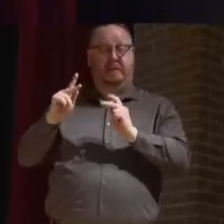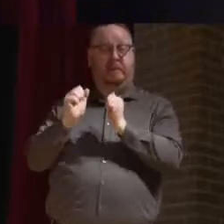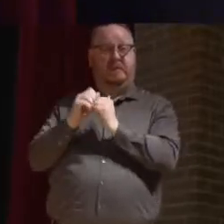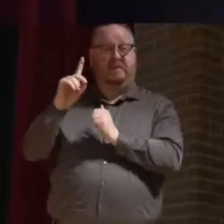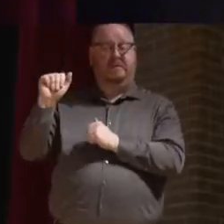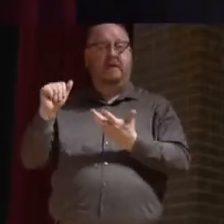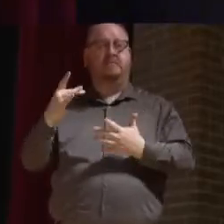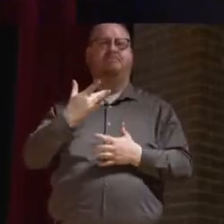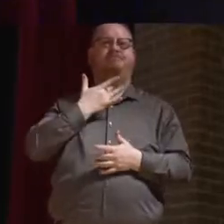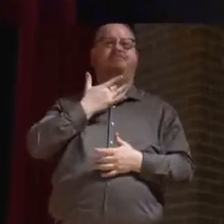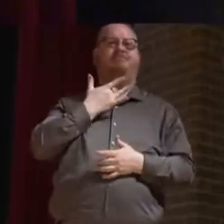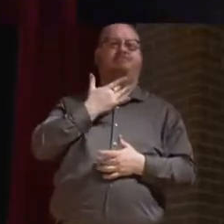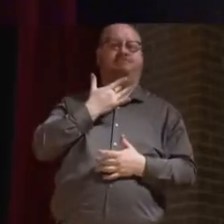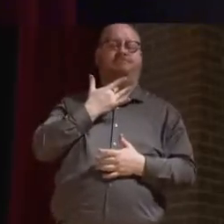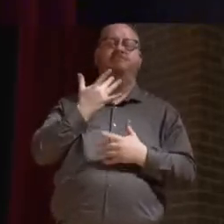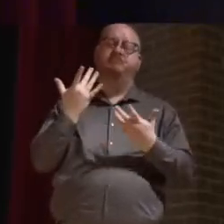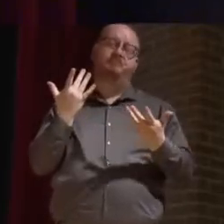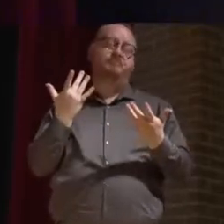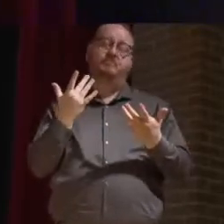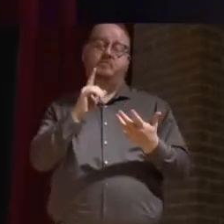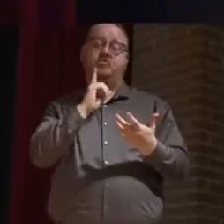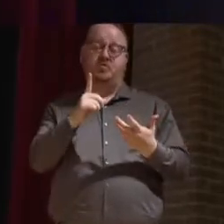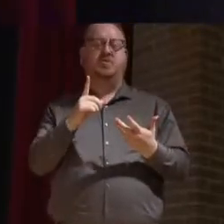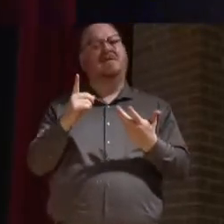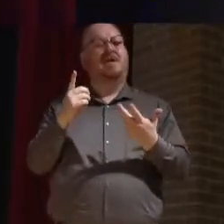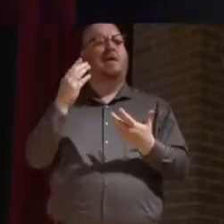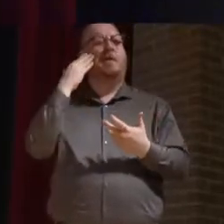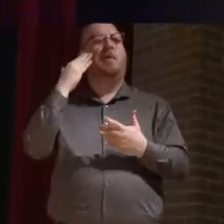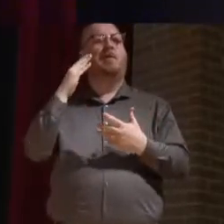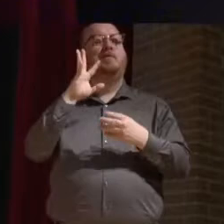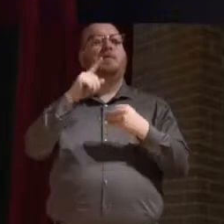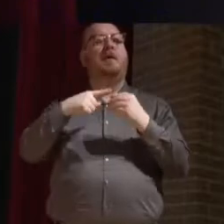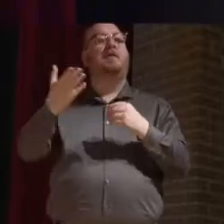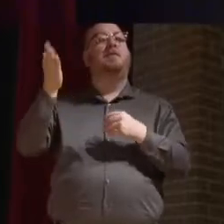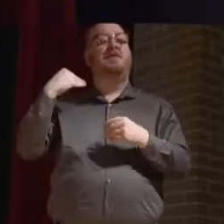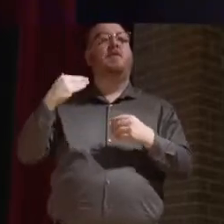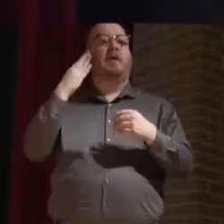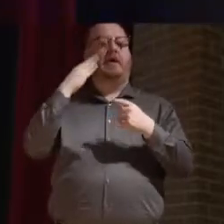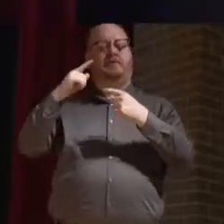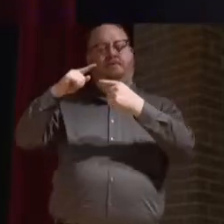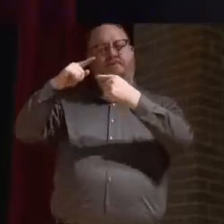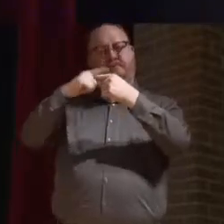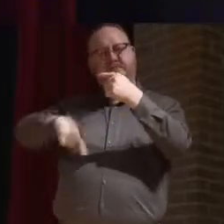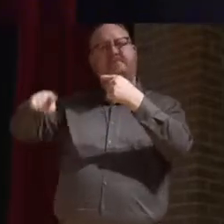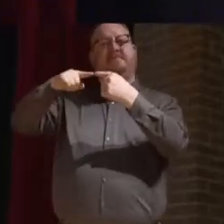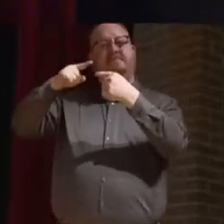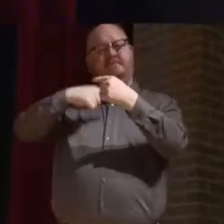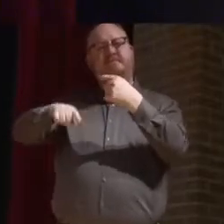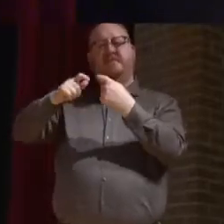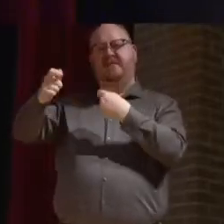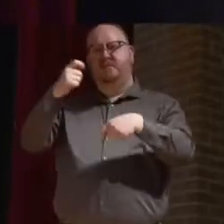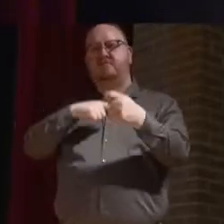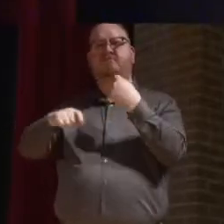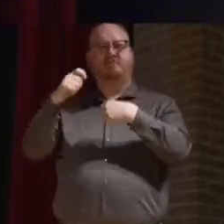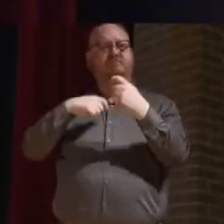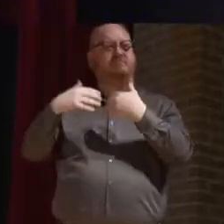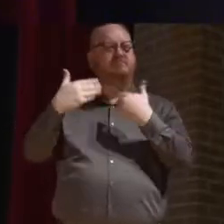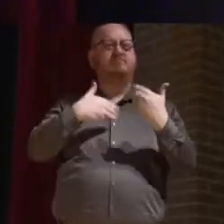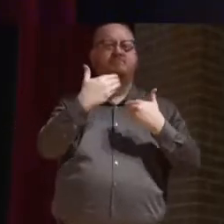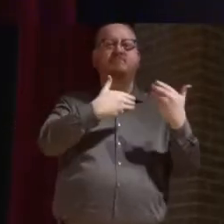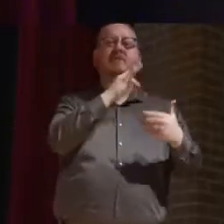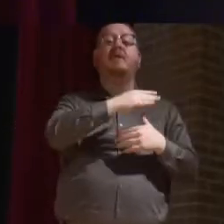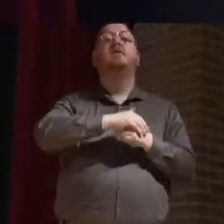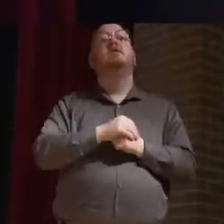and it is such a huge continuum, like we said. What would be something that we could do, even as a school